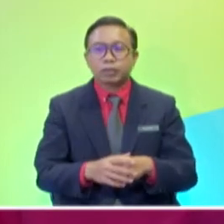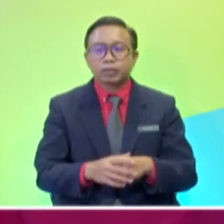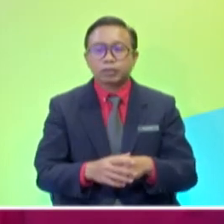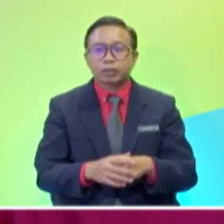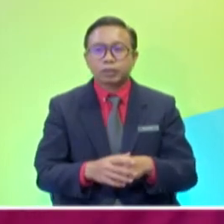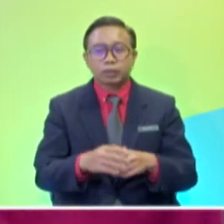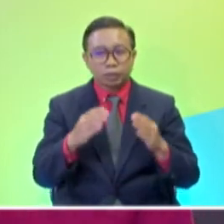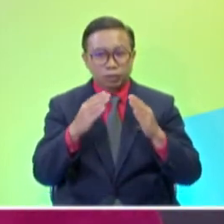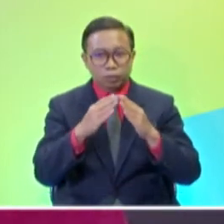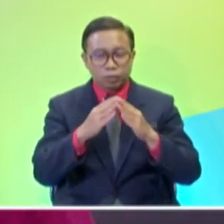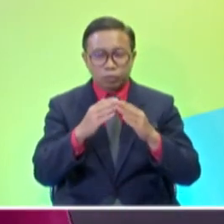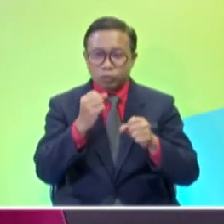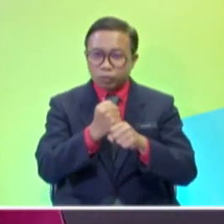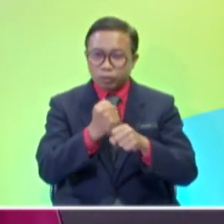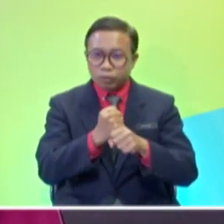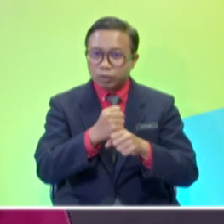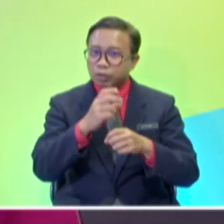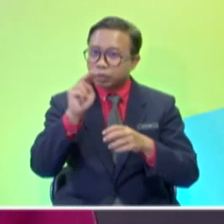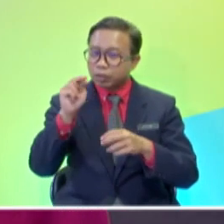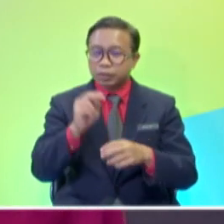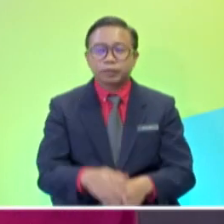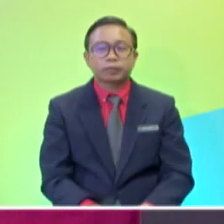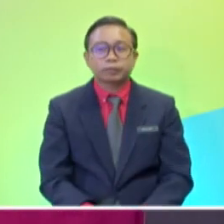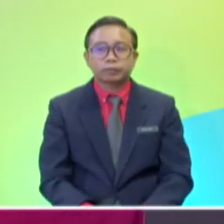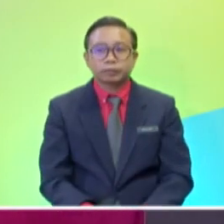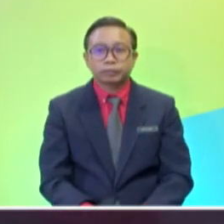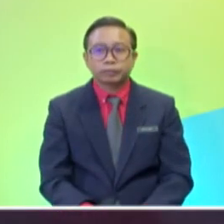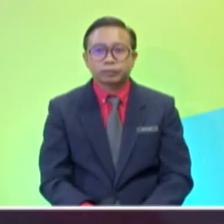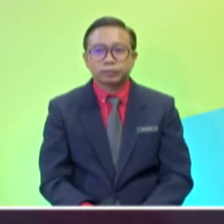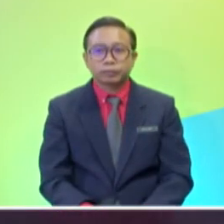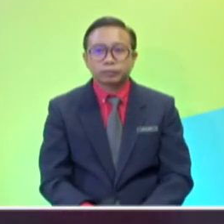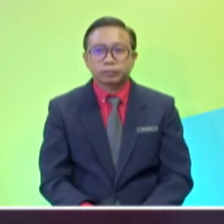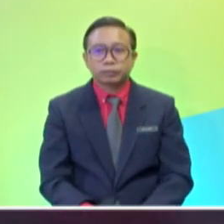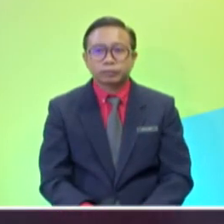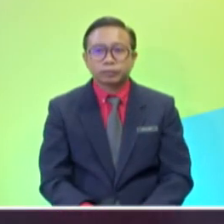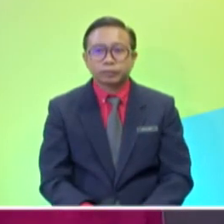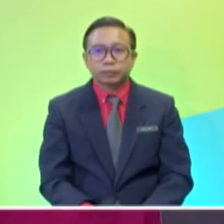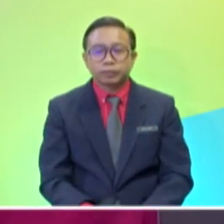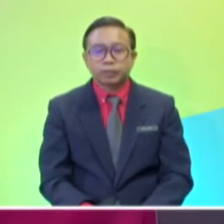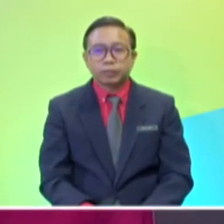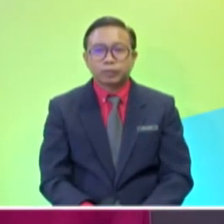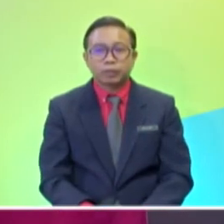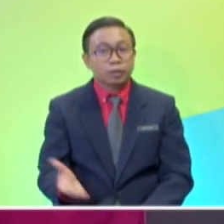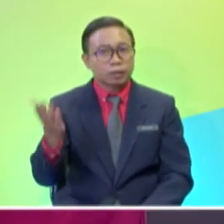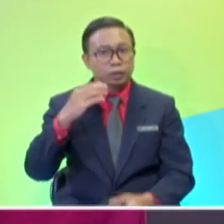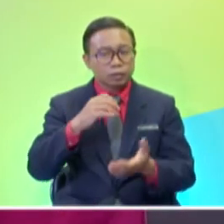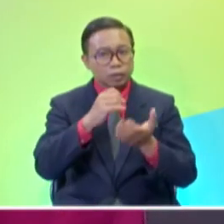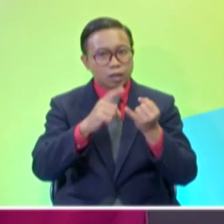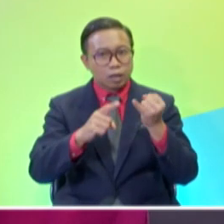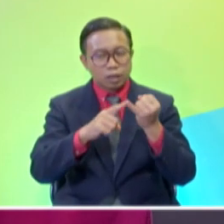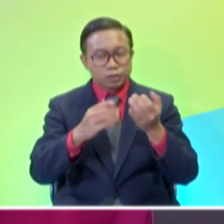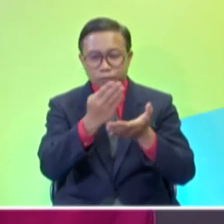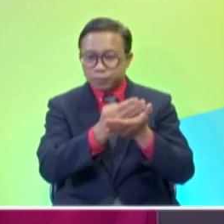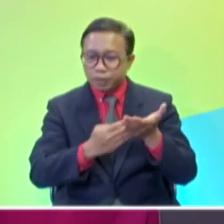assign that as homework for you guys later. Okay, please take that home. Right. Alright. Okay, now let's move on to the last part of